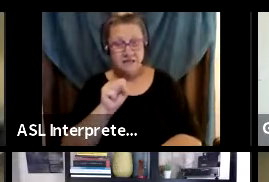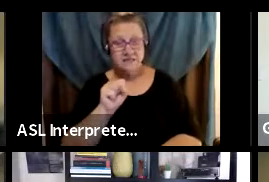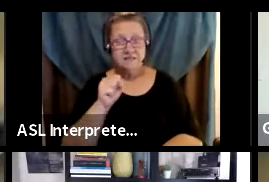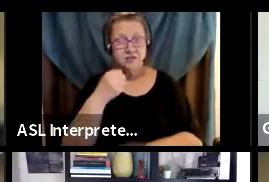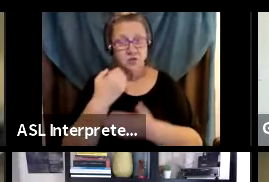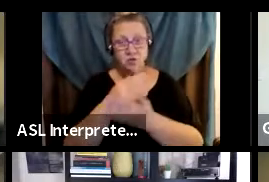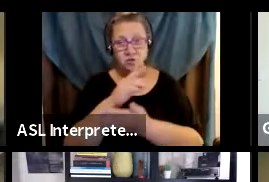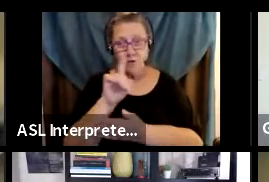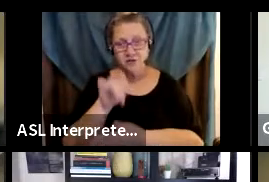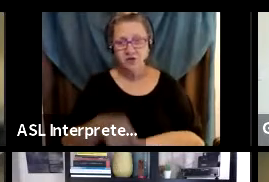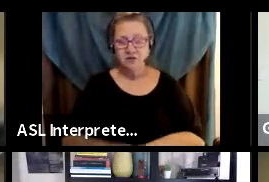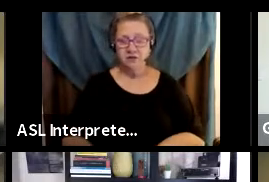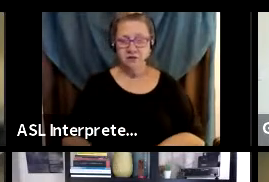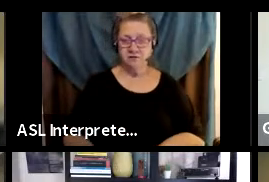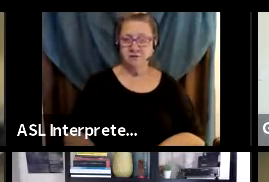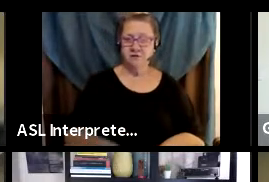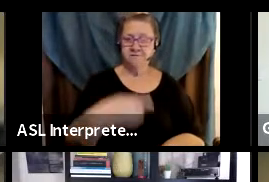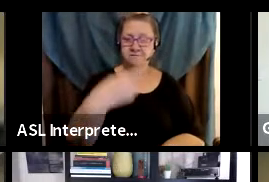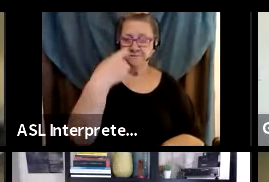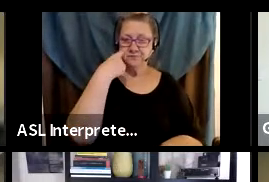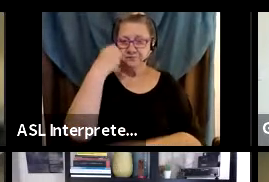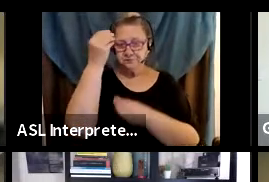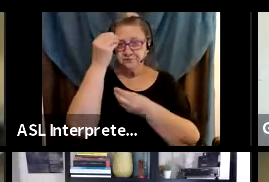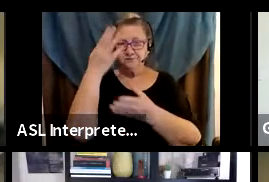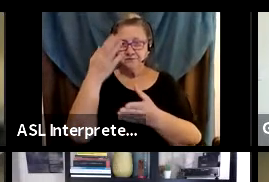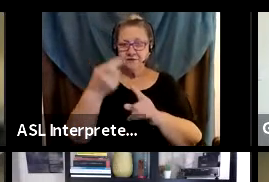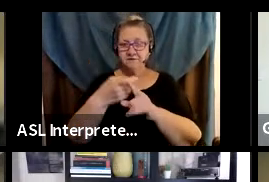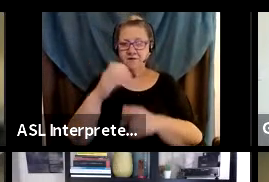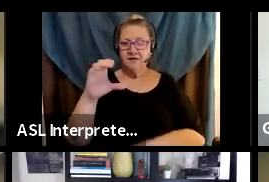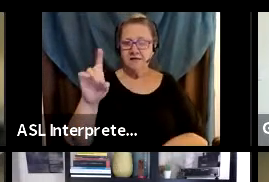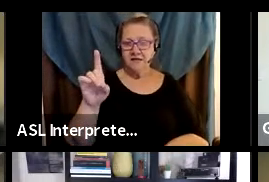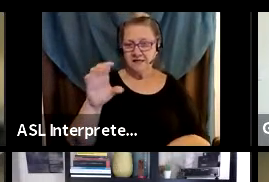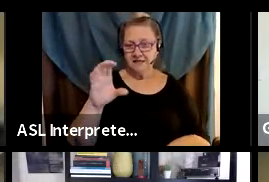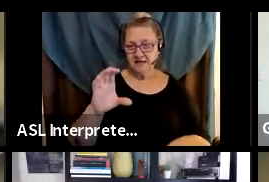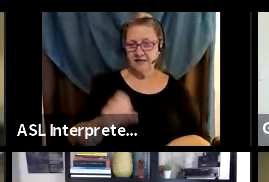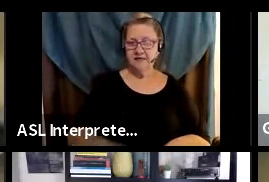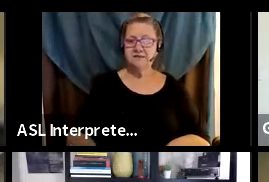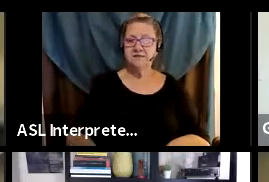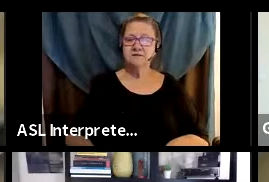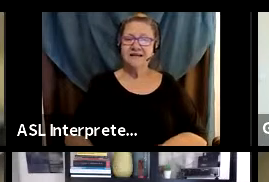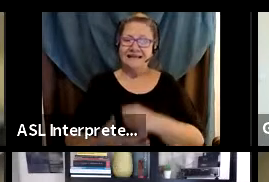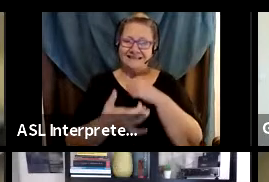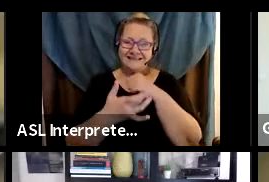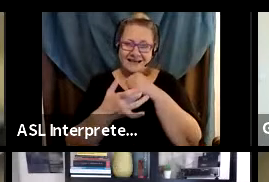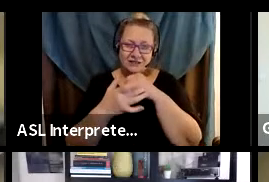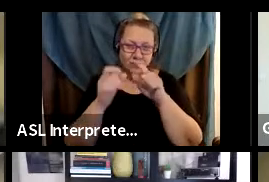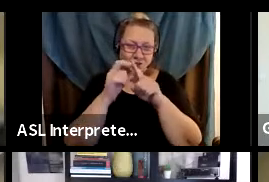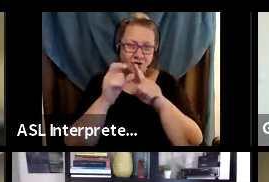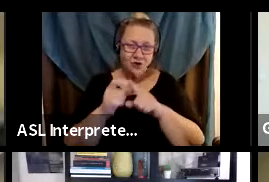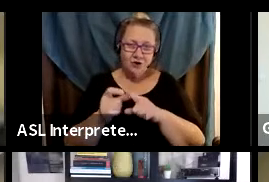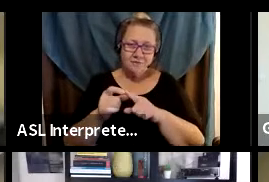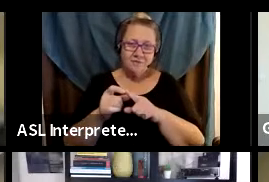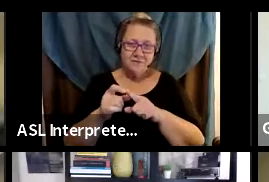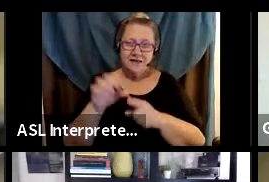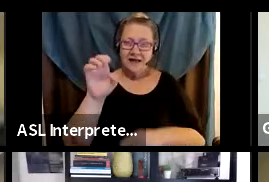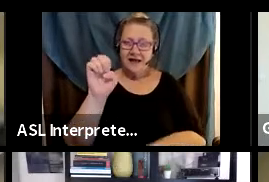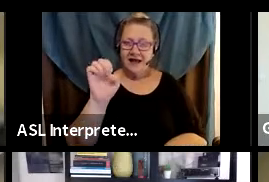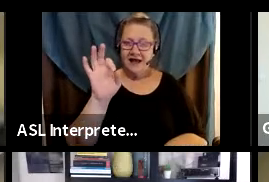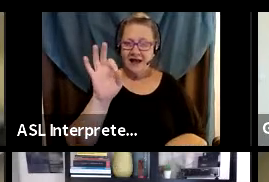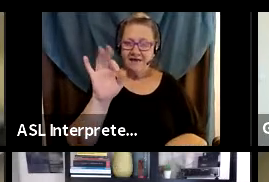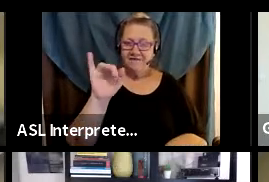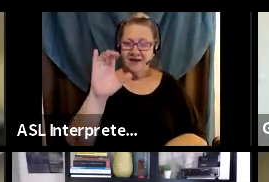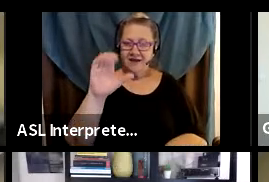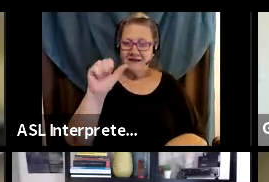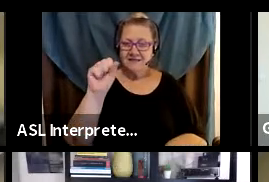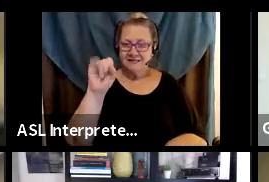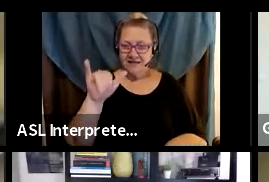answer. So there was some recent data that the CDC put out, and sort of the technical terminology we talk about is efficacy is in the